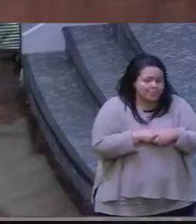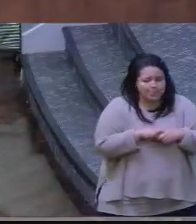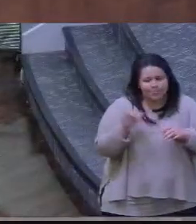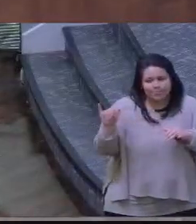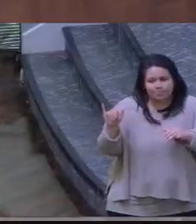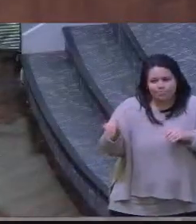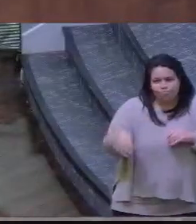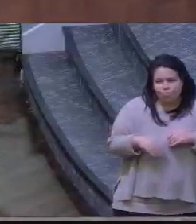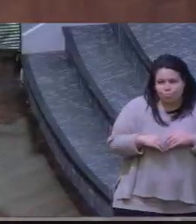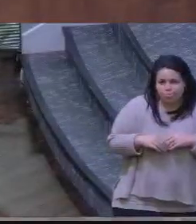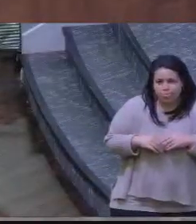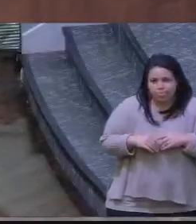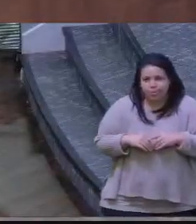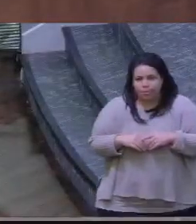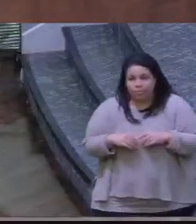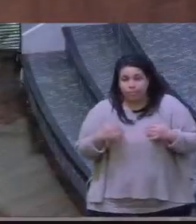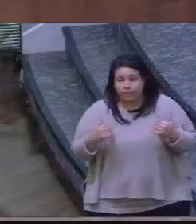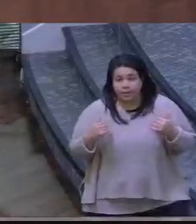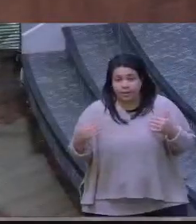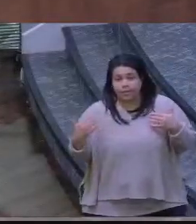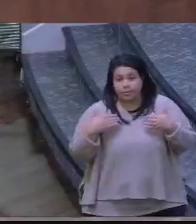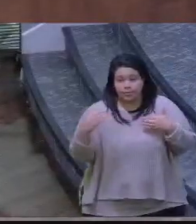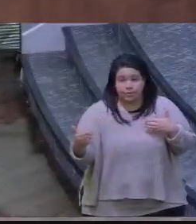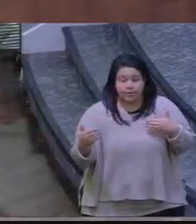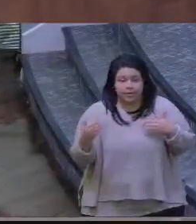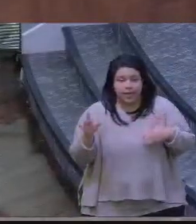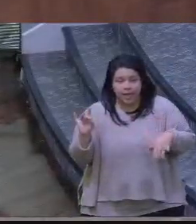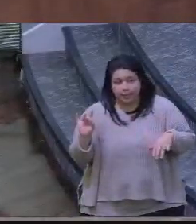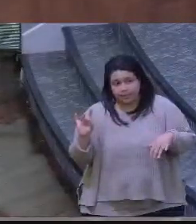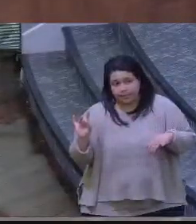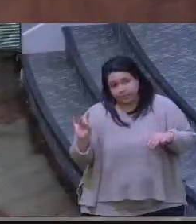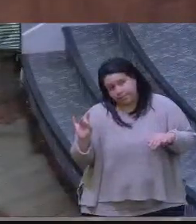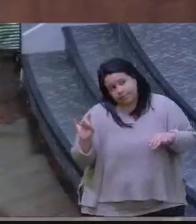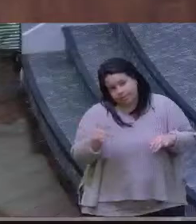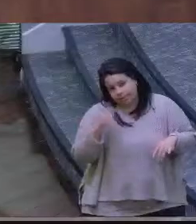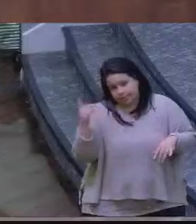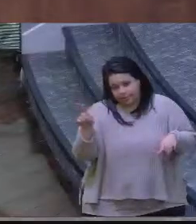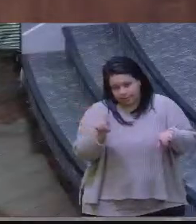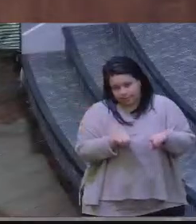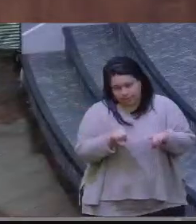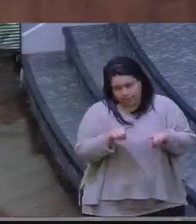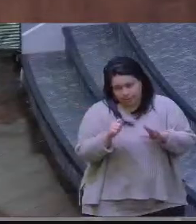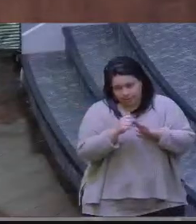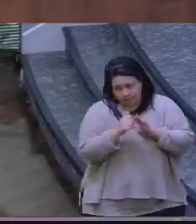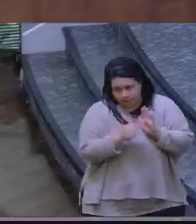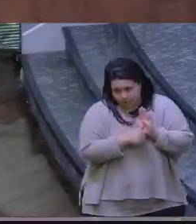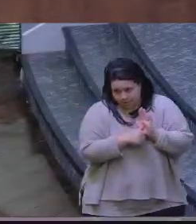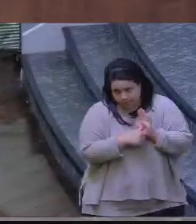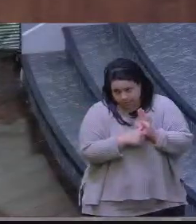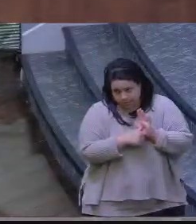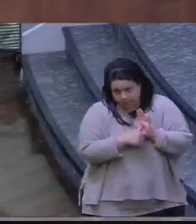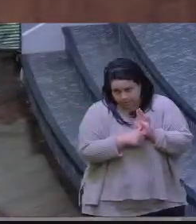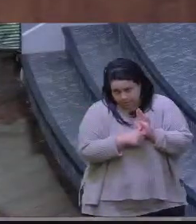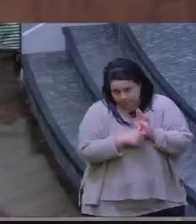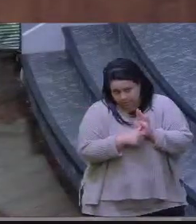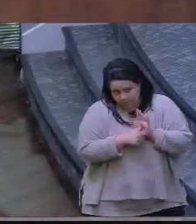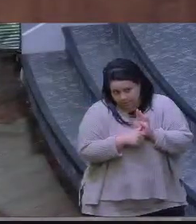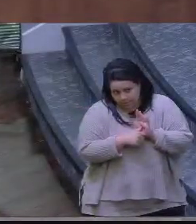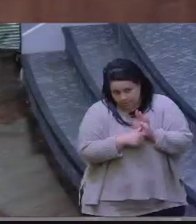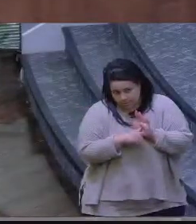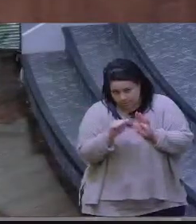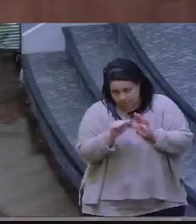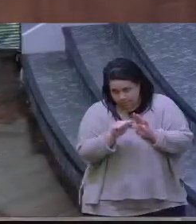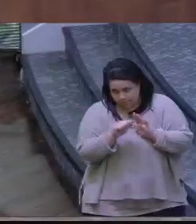All right, we will now move forward with item 8, our consent agenda. We've got, A through